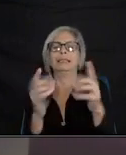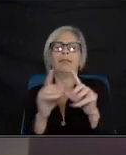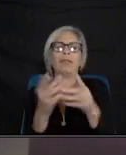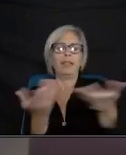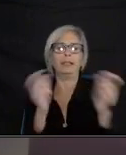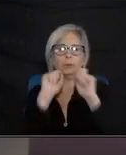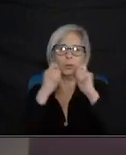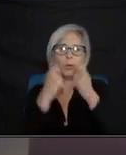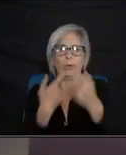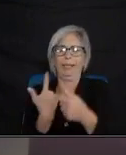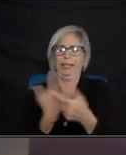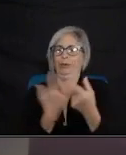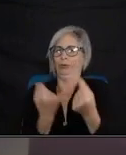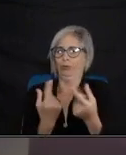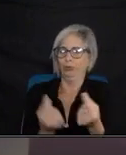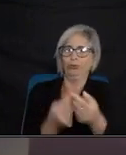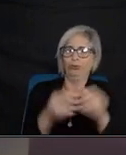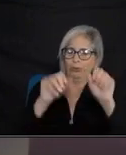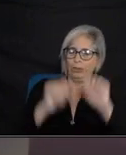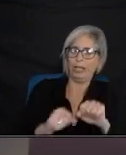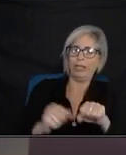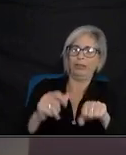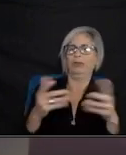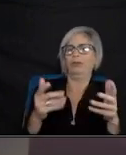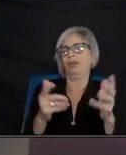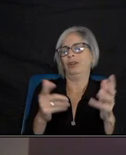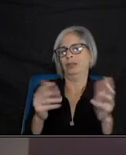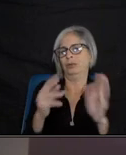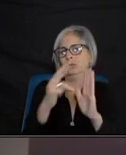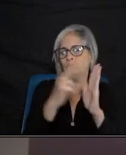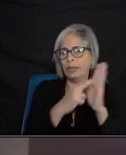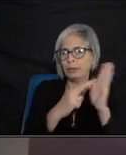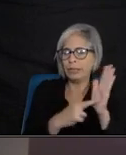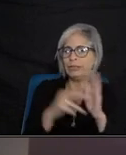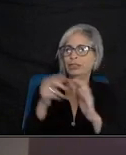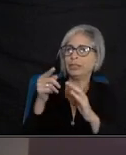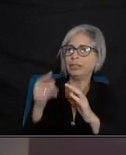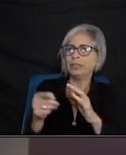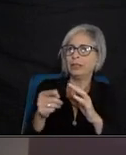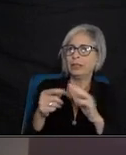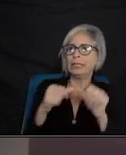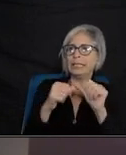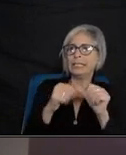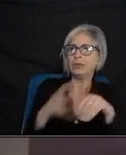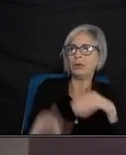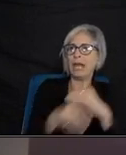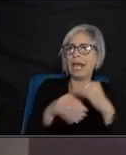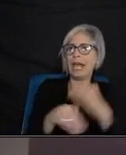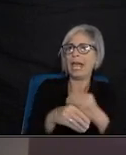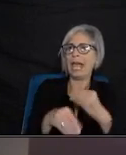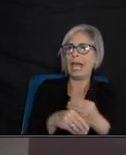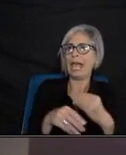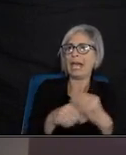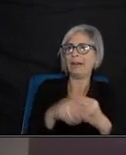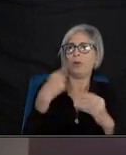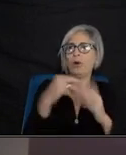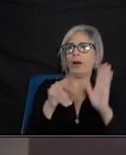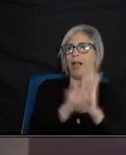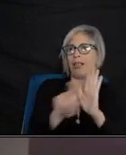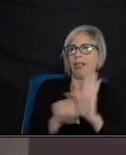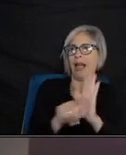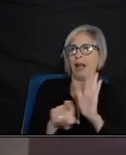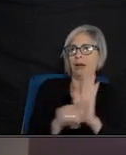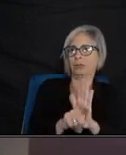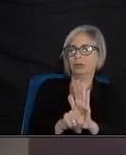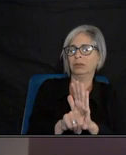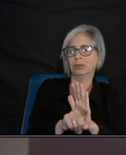bulletins, the potential for alarm registration, and we'll be continually adding new features and content. Actually, I got an